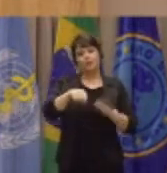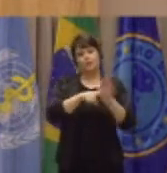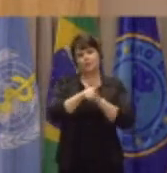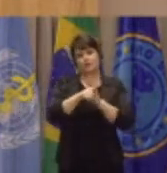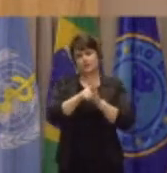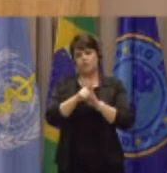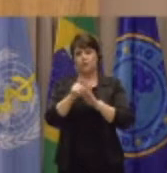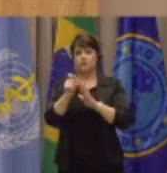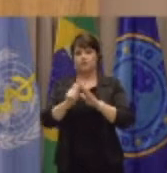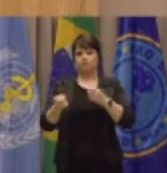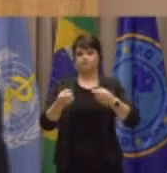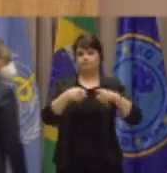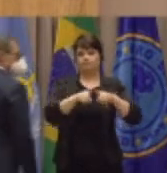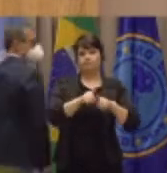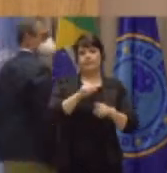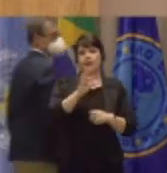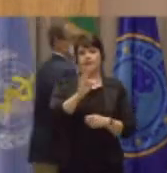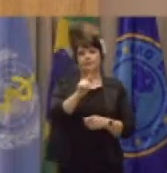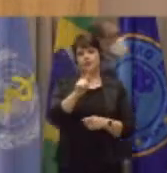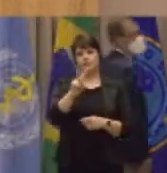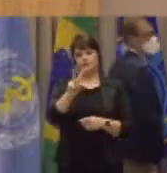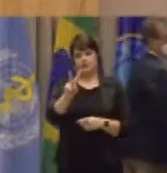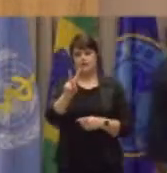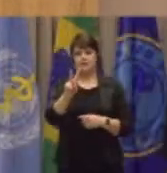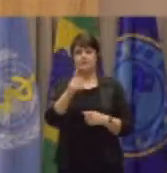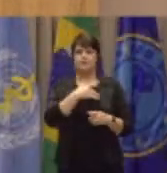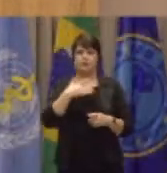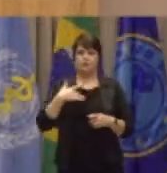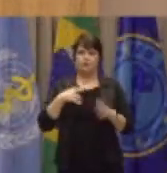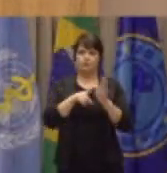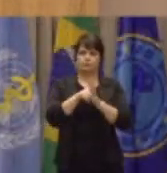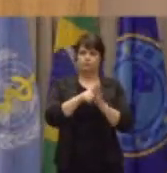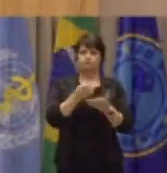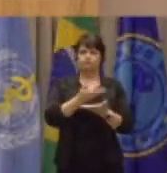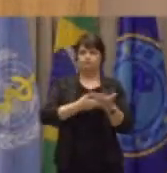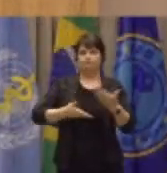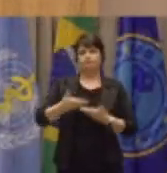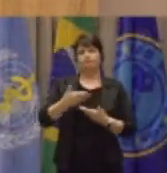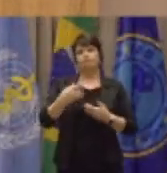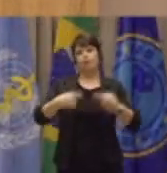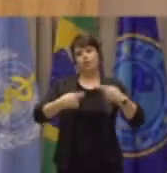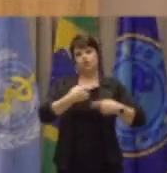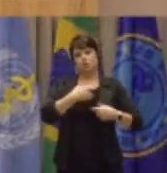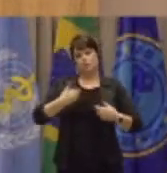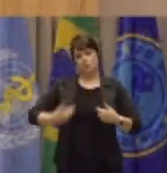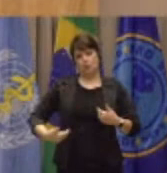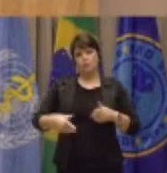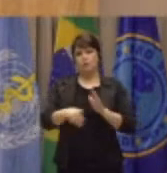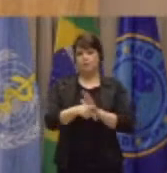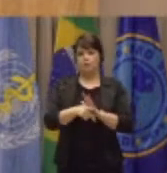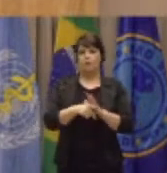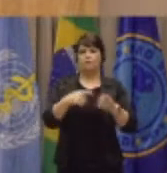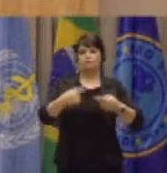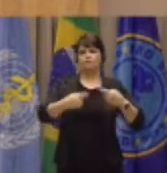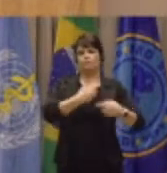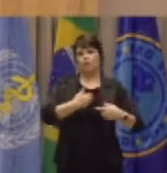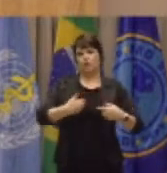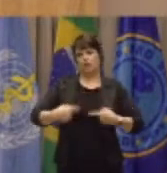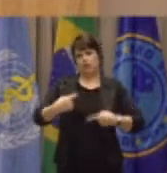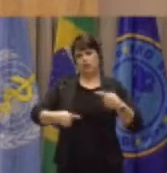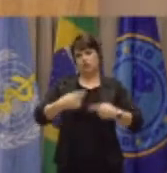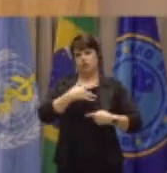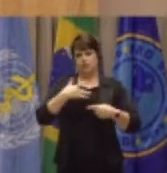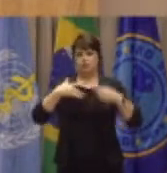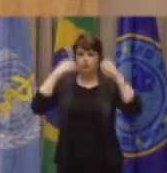Renato is Associate Researcher and Public Policy Consultant at the Institute for